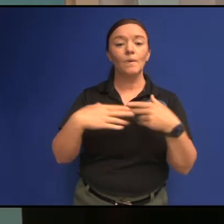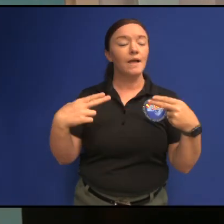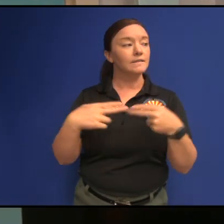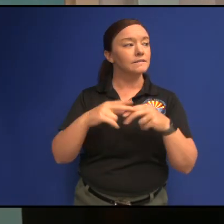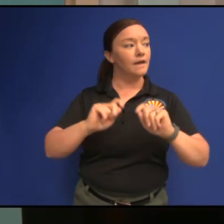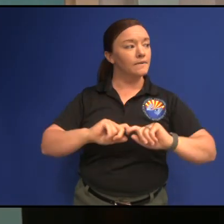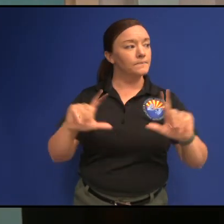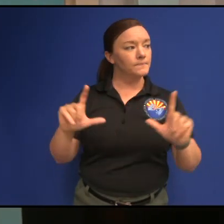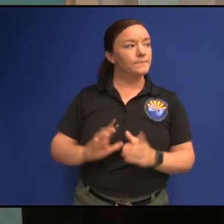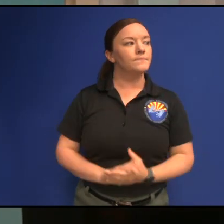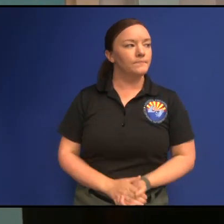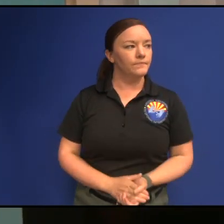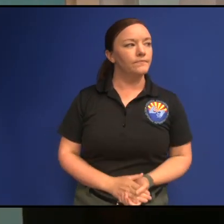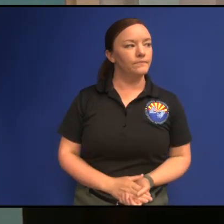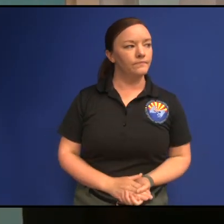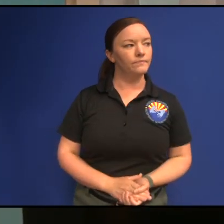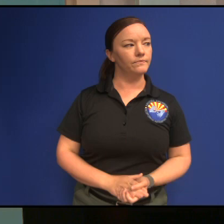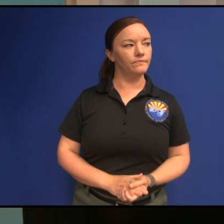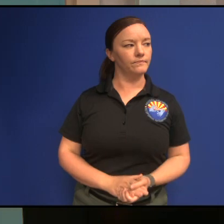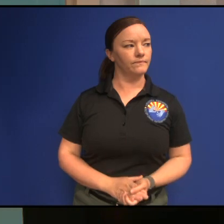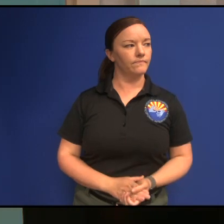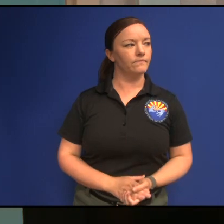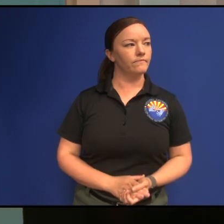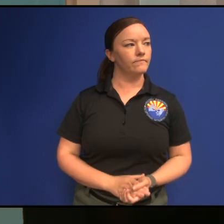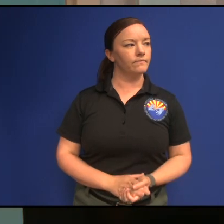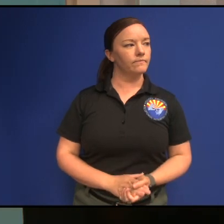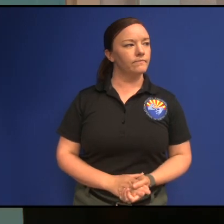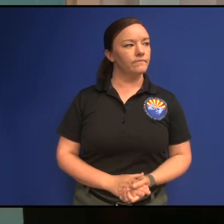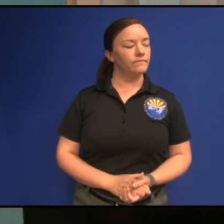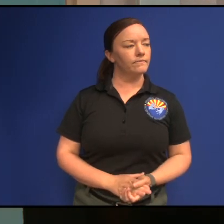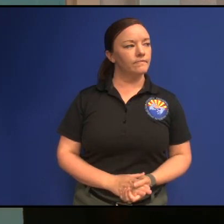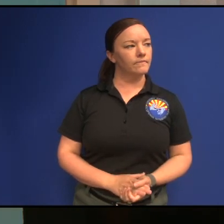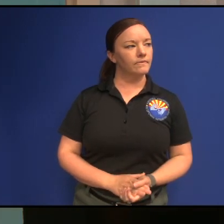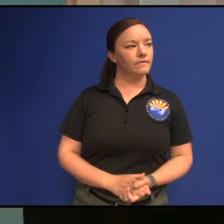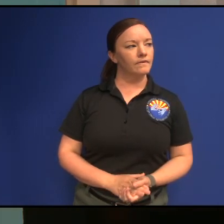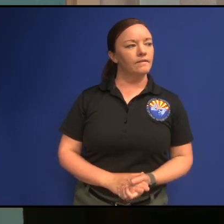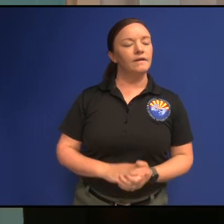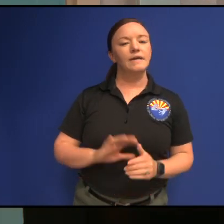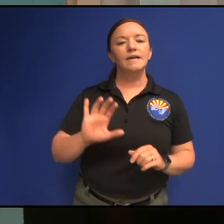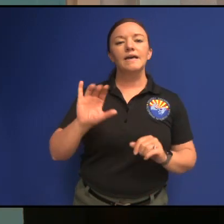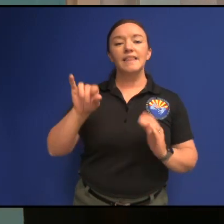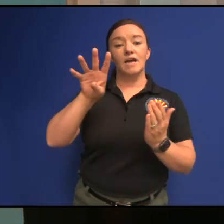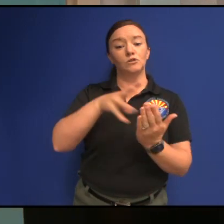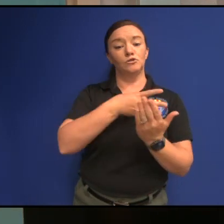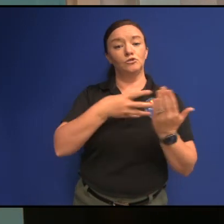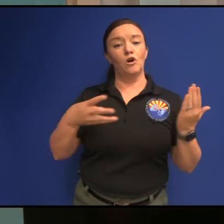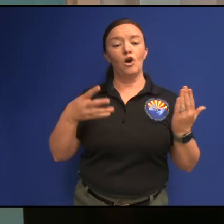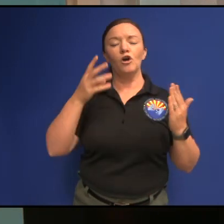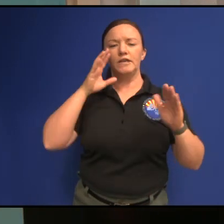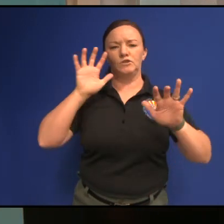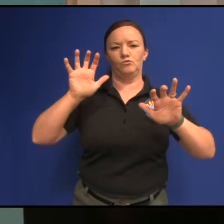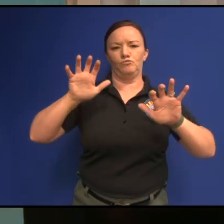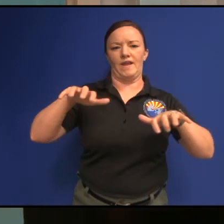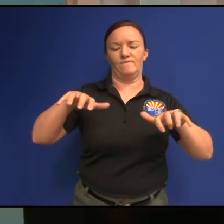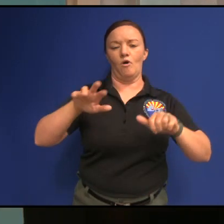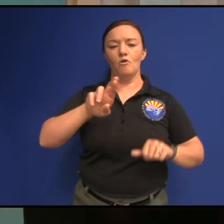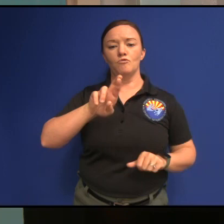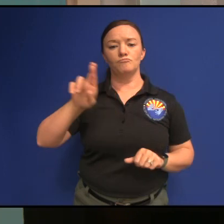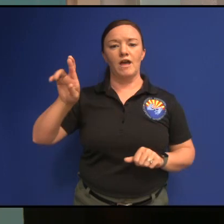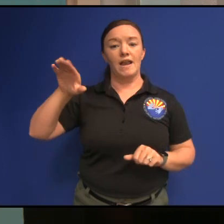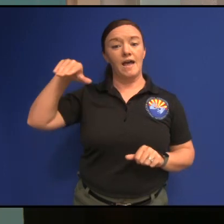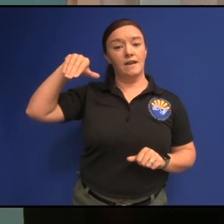So what we're looking at here is a chart of rainfall. On here, the right side, up